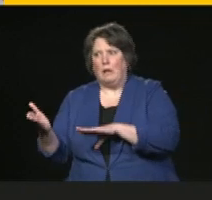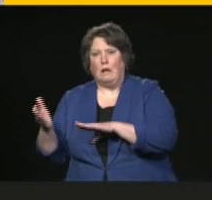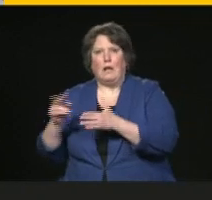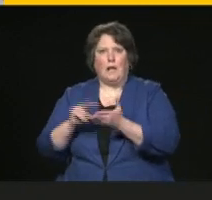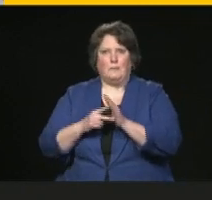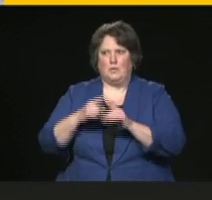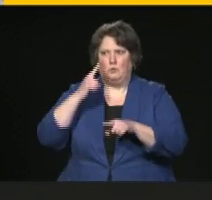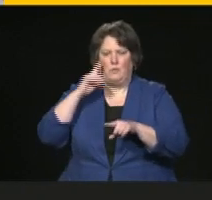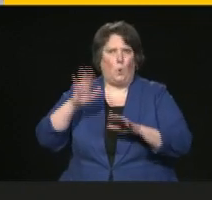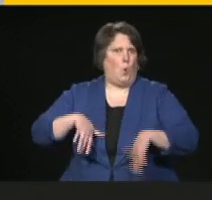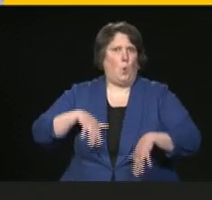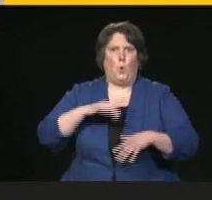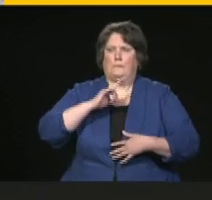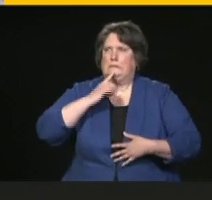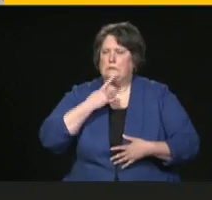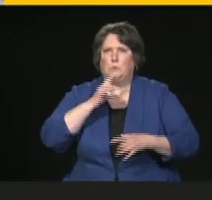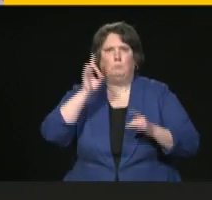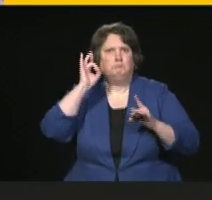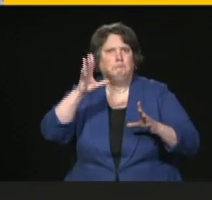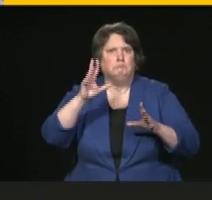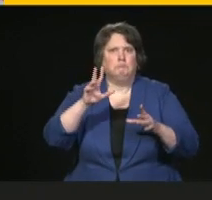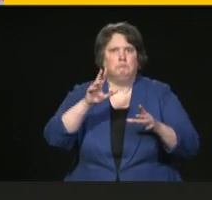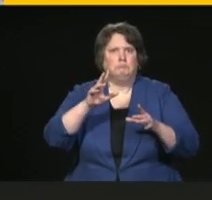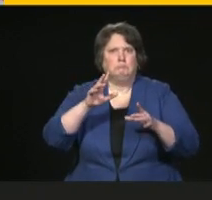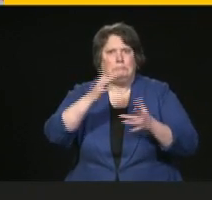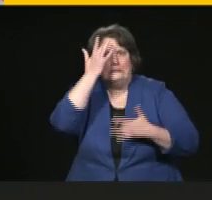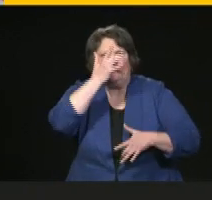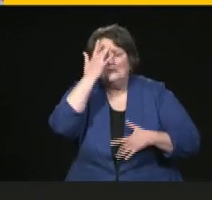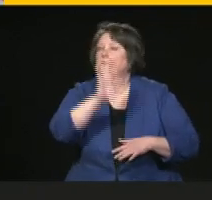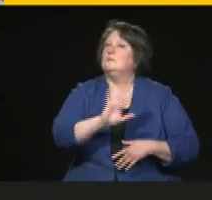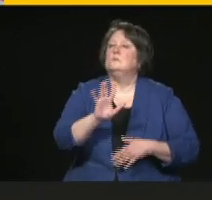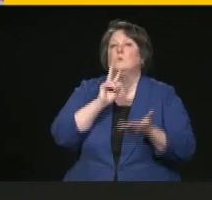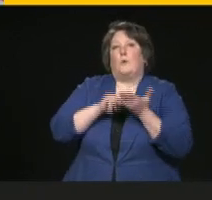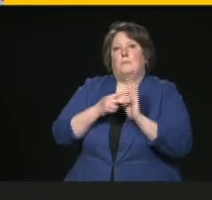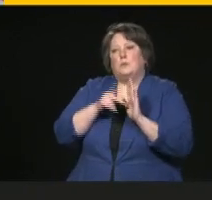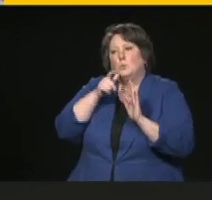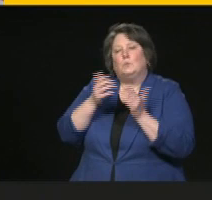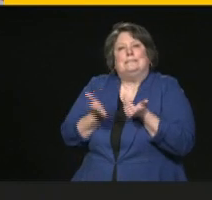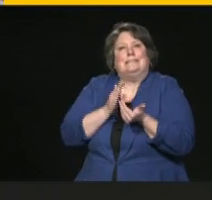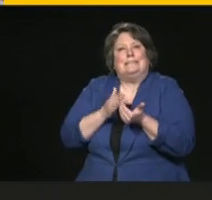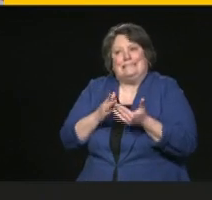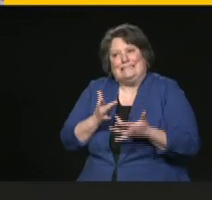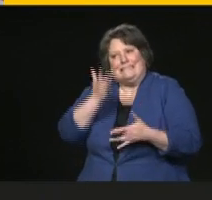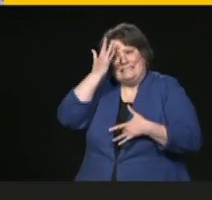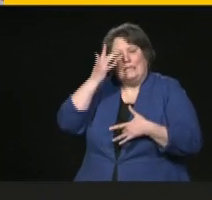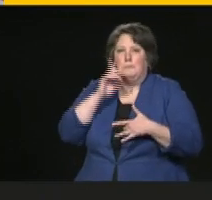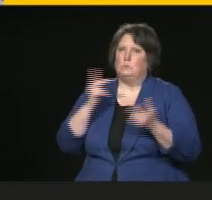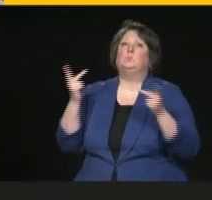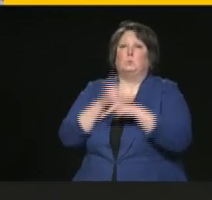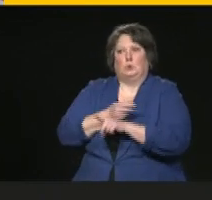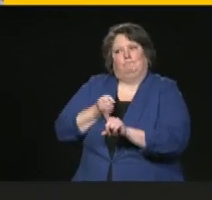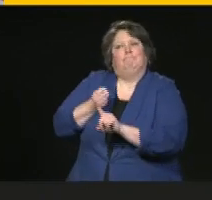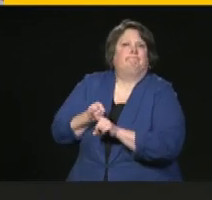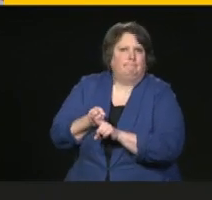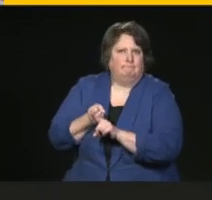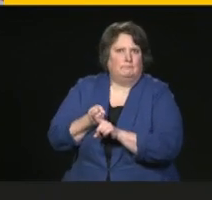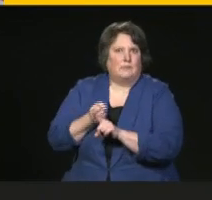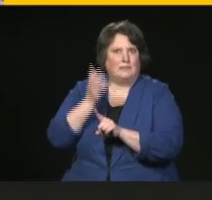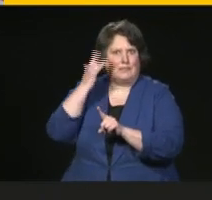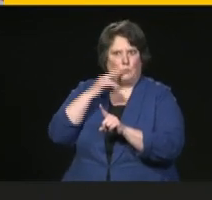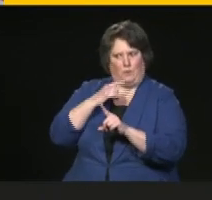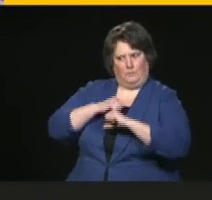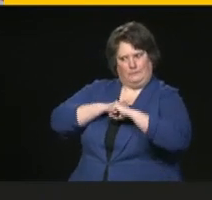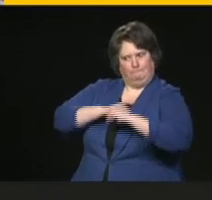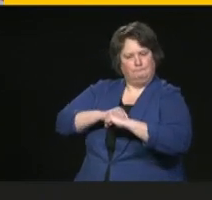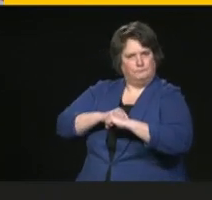fatality rate will be higher among high-risk populations, which is why we must do all we can to protect the most vulnerable among us.